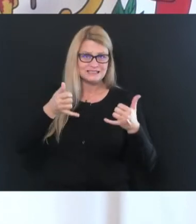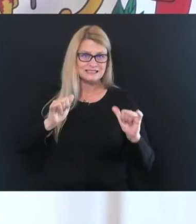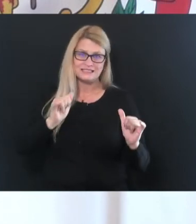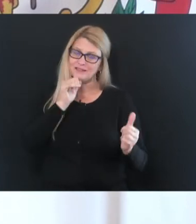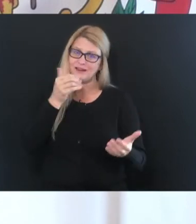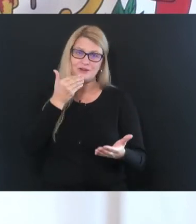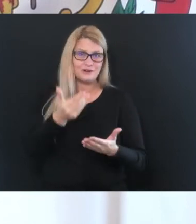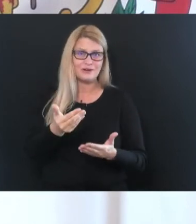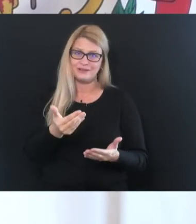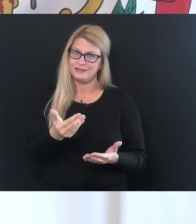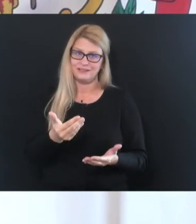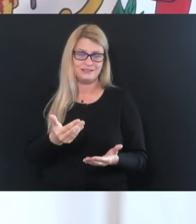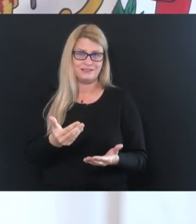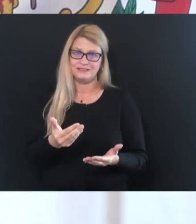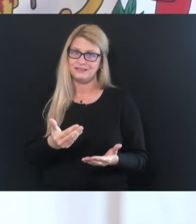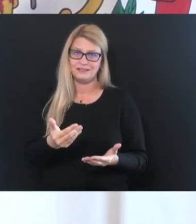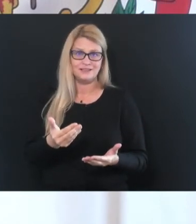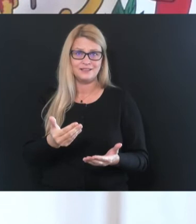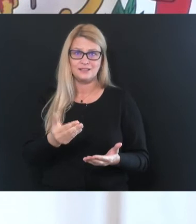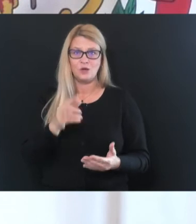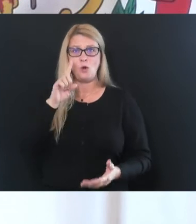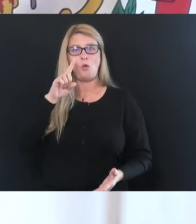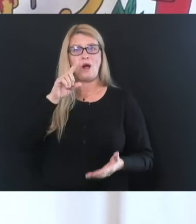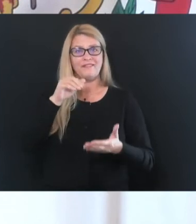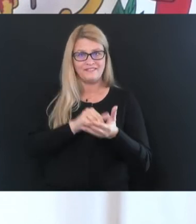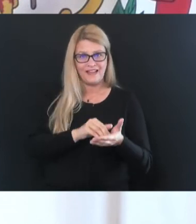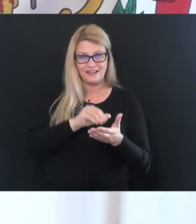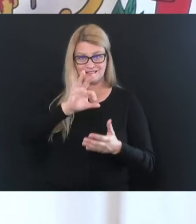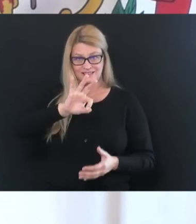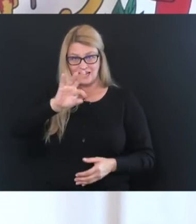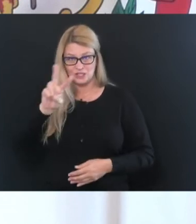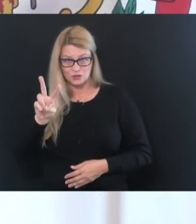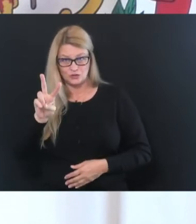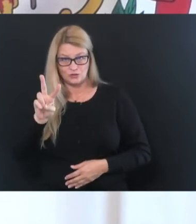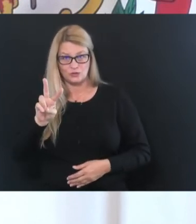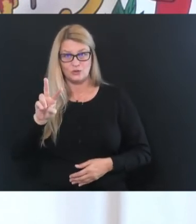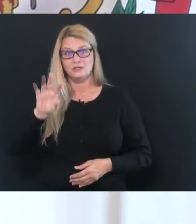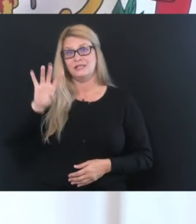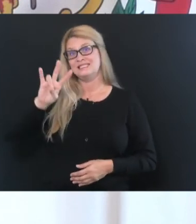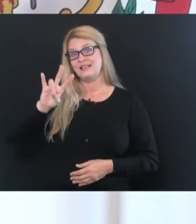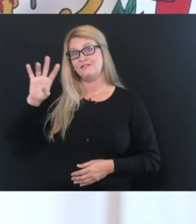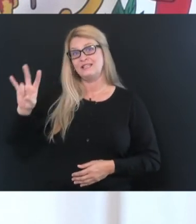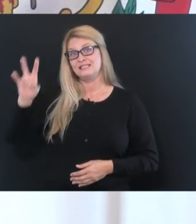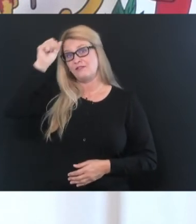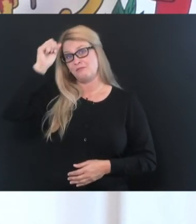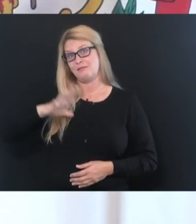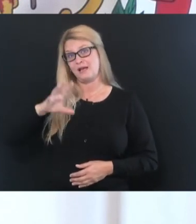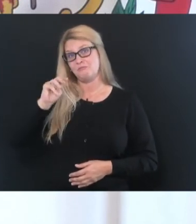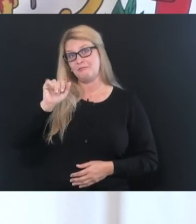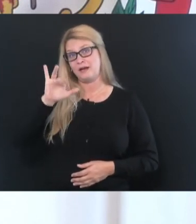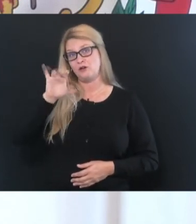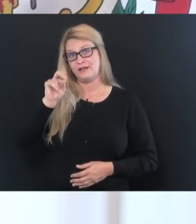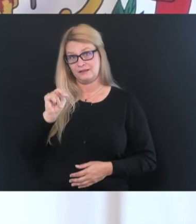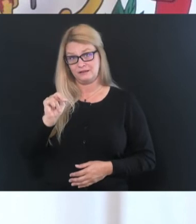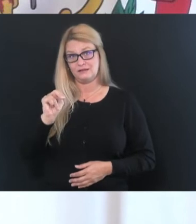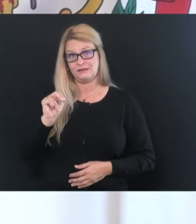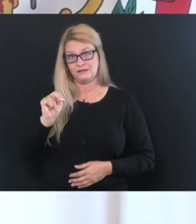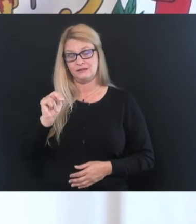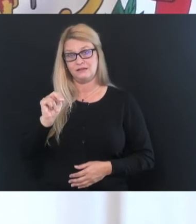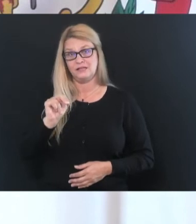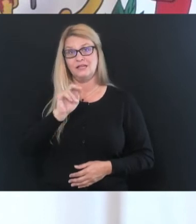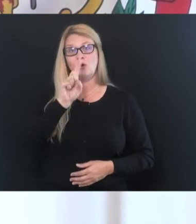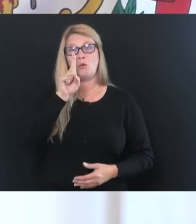unbelievable. Our 1,092nd death is a 77-year-old male from Marion County.